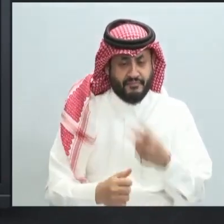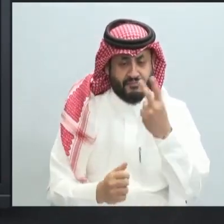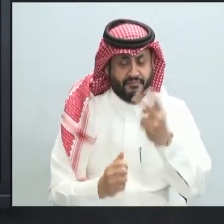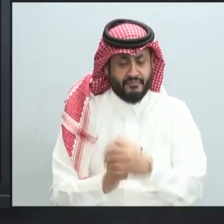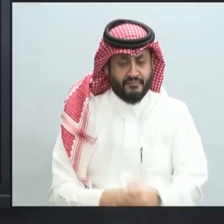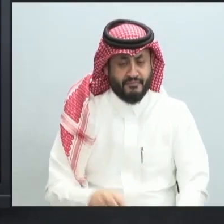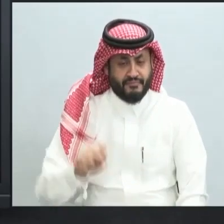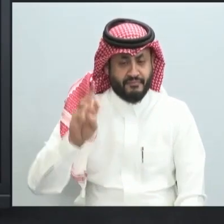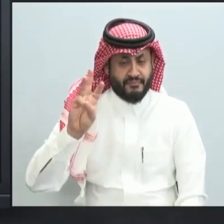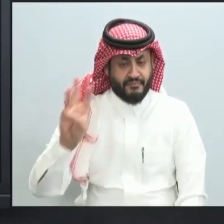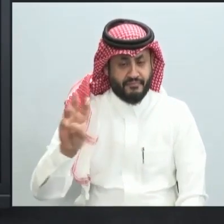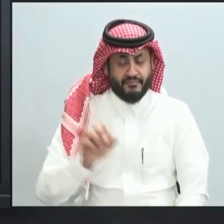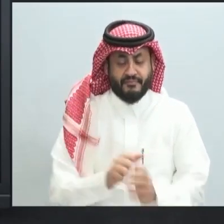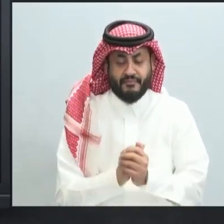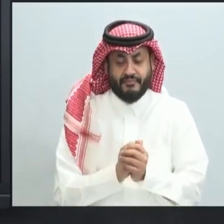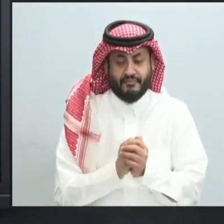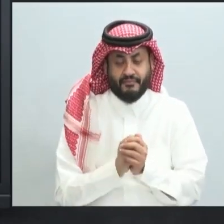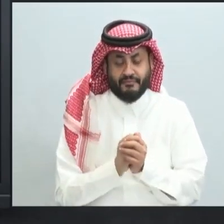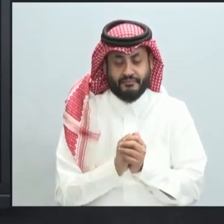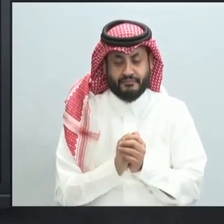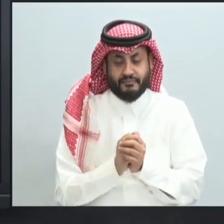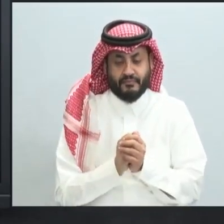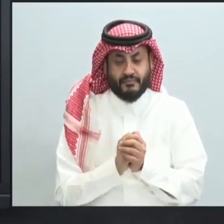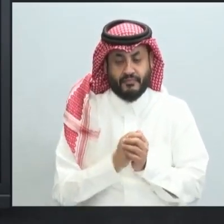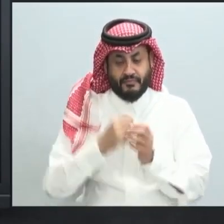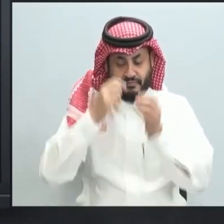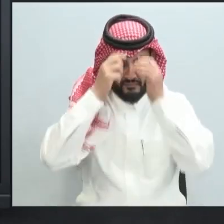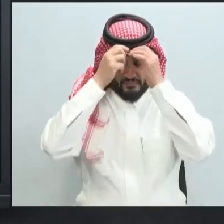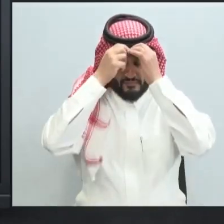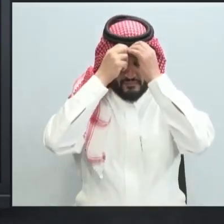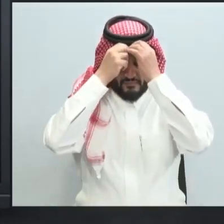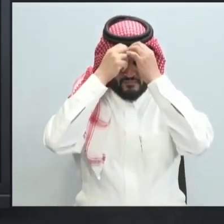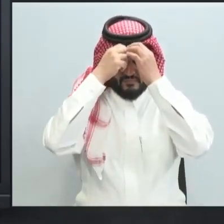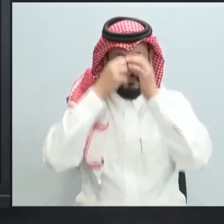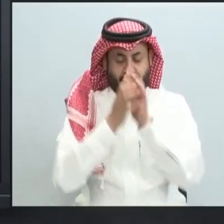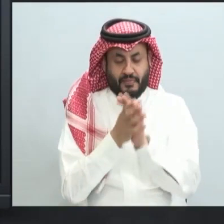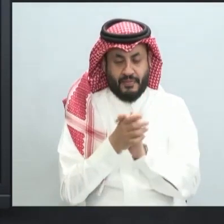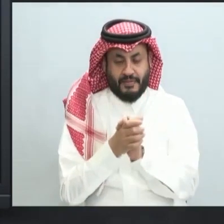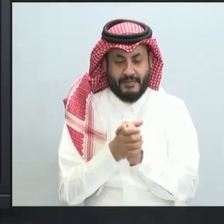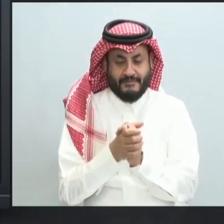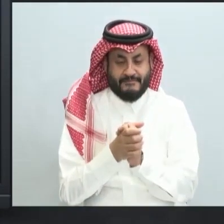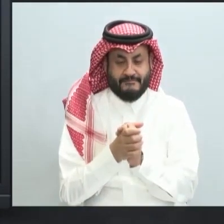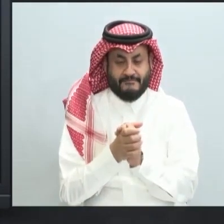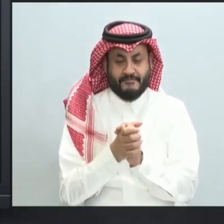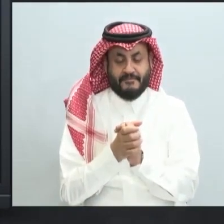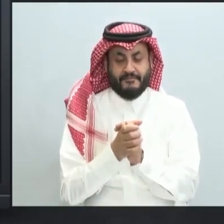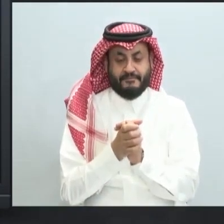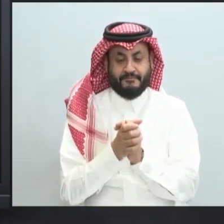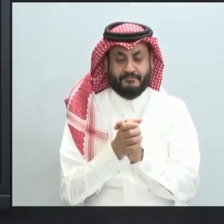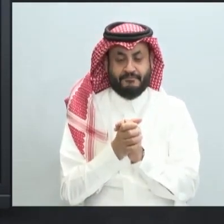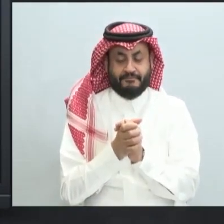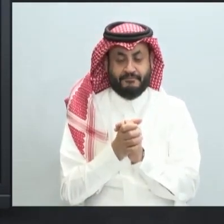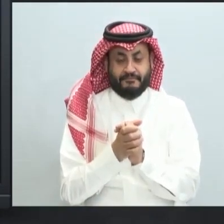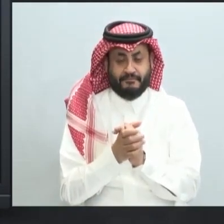second word with another sound, which is sweater. Spider, sweater. Now,